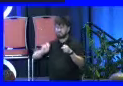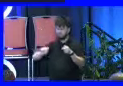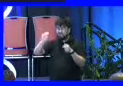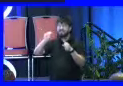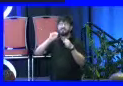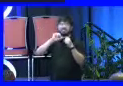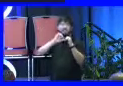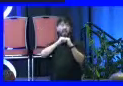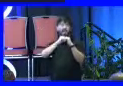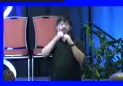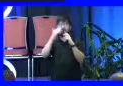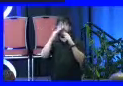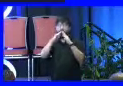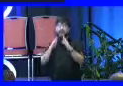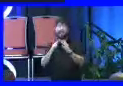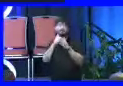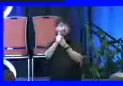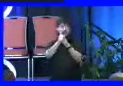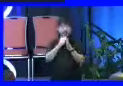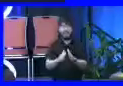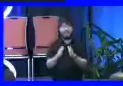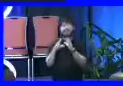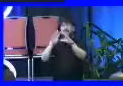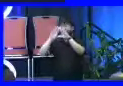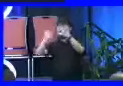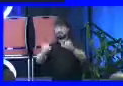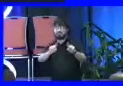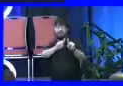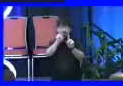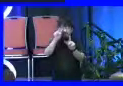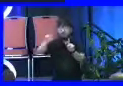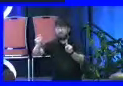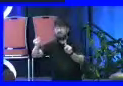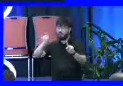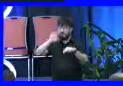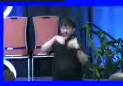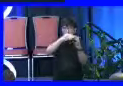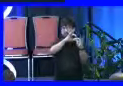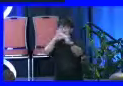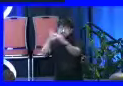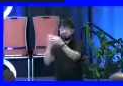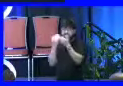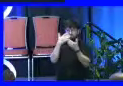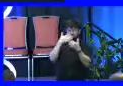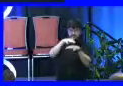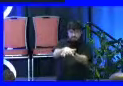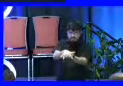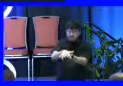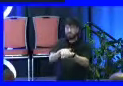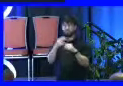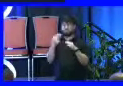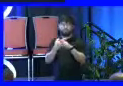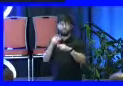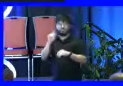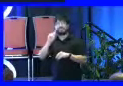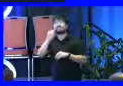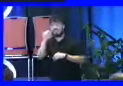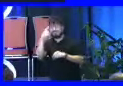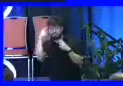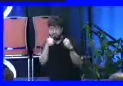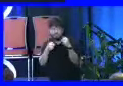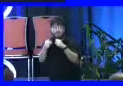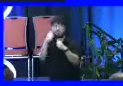housing leaders and systems coming together to use data and data strategies and